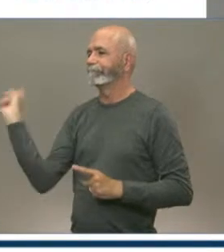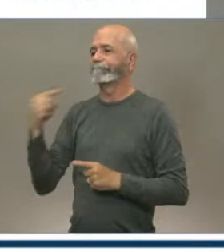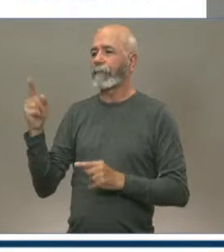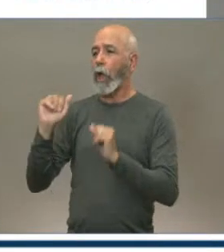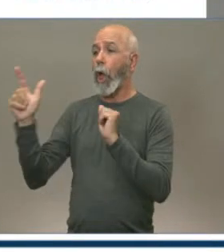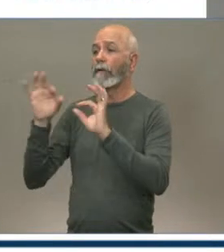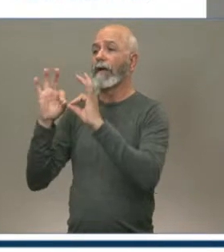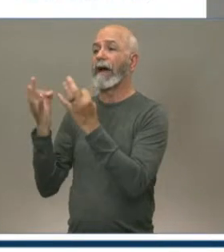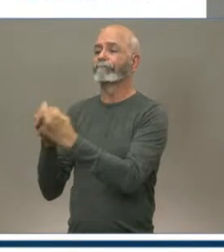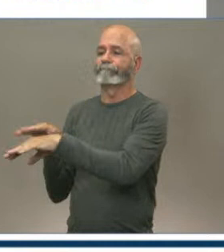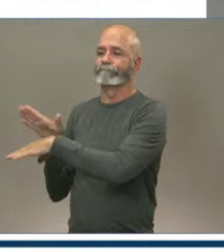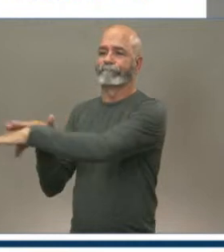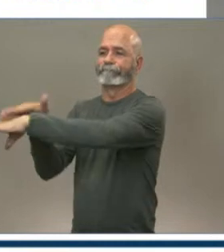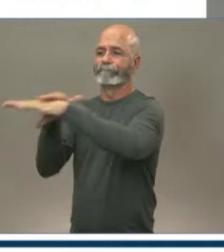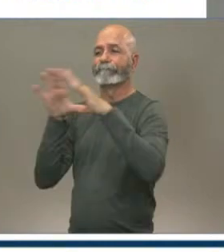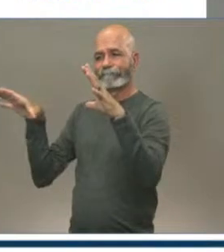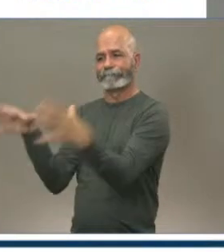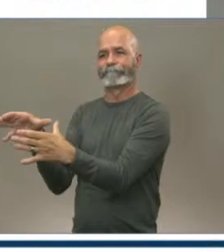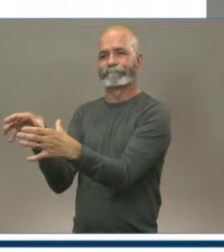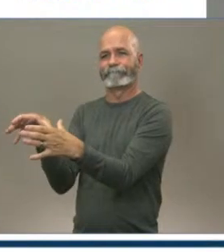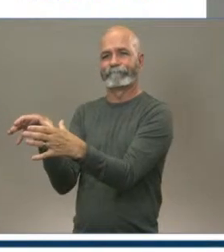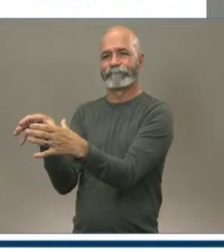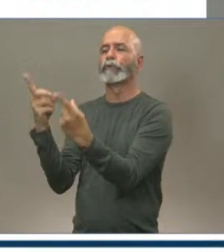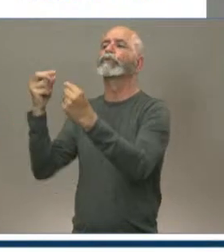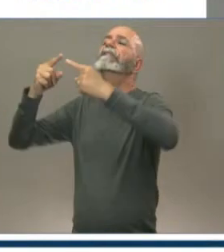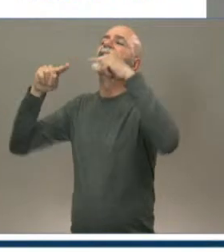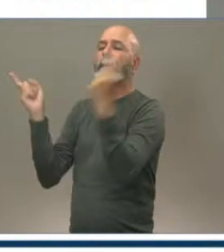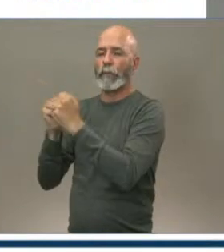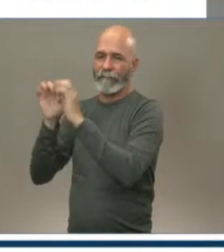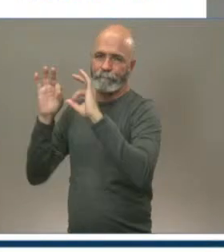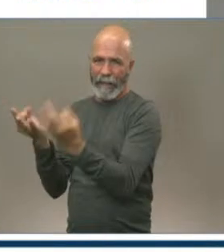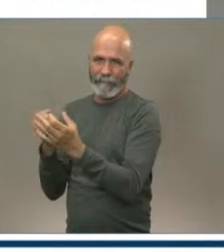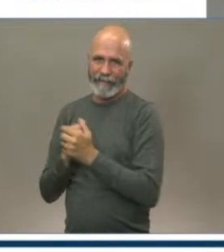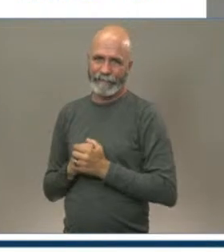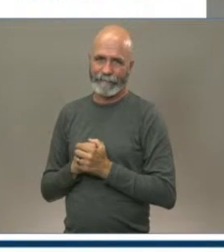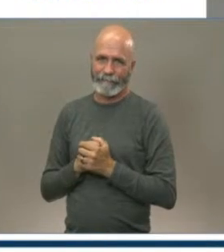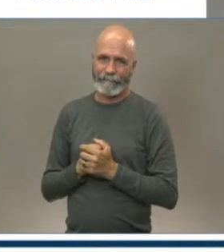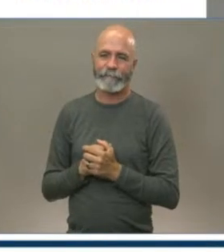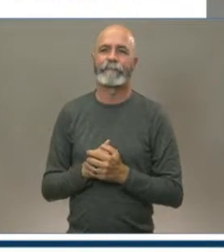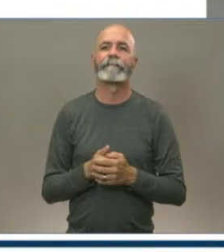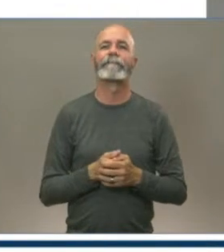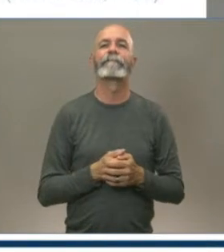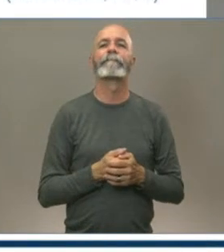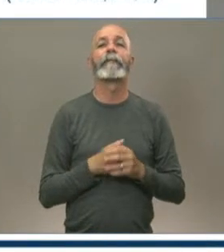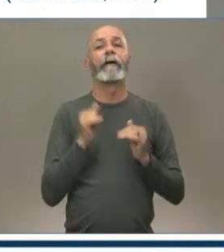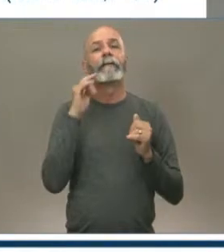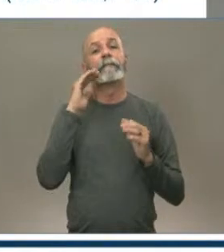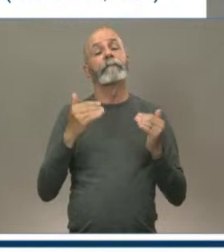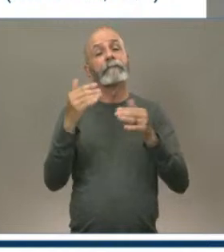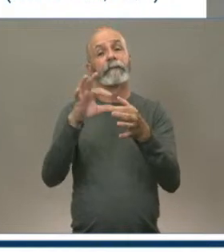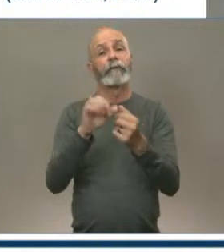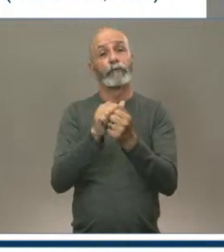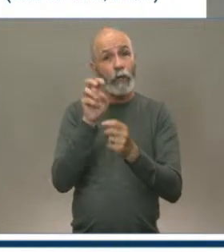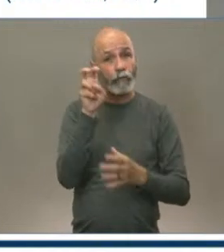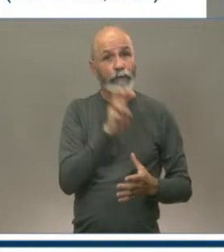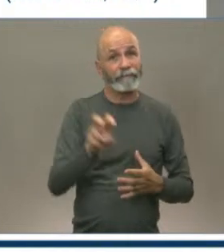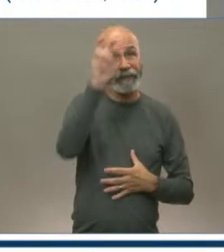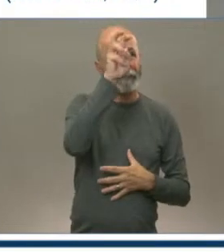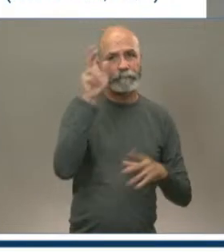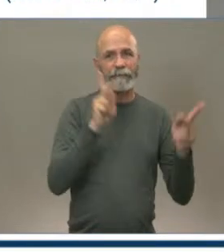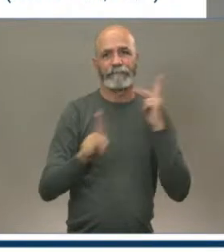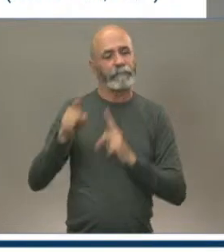And I also want to provide some clarification on some ongoing confusion around travel, both within and into the